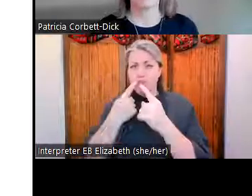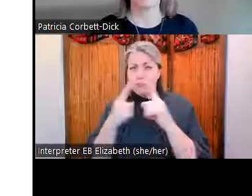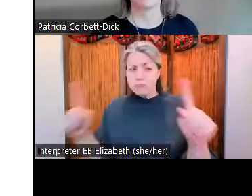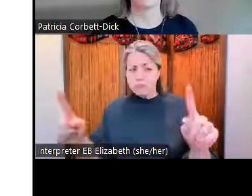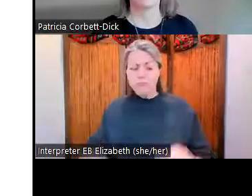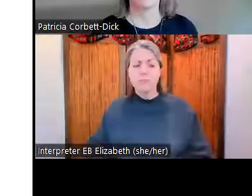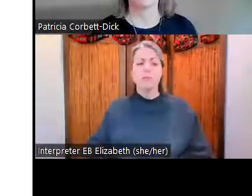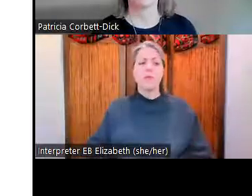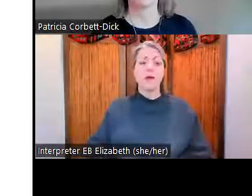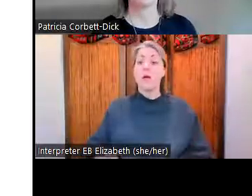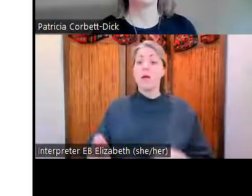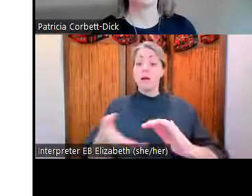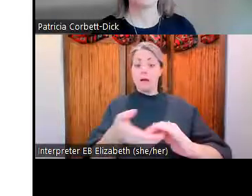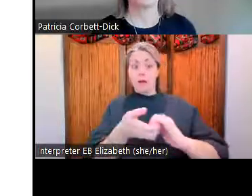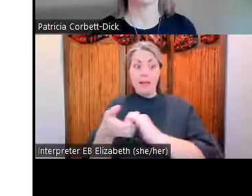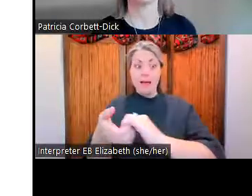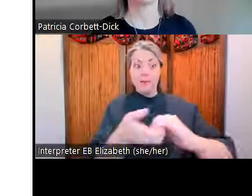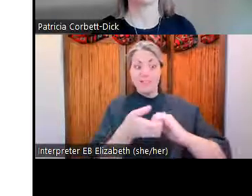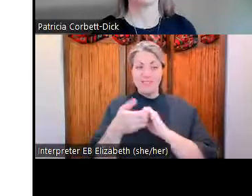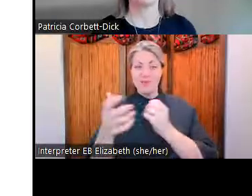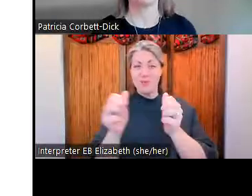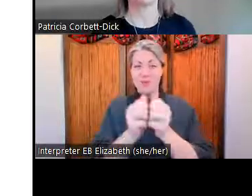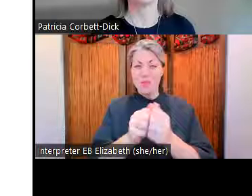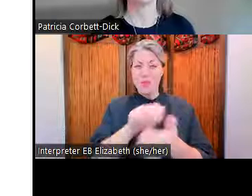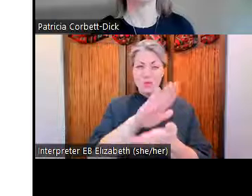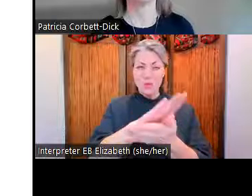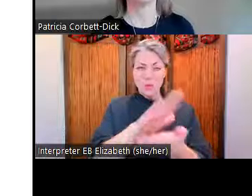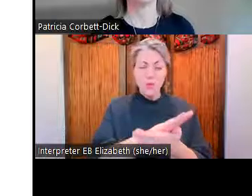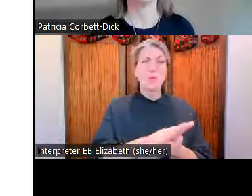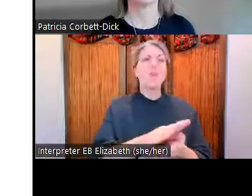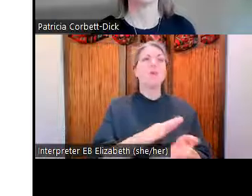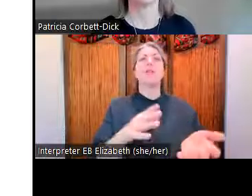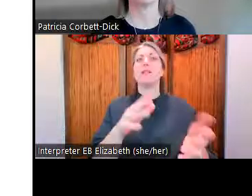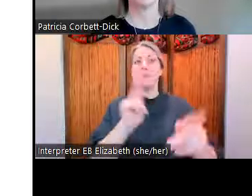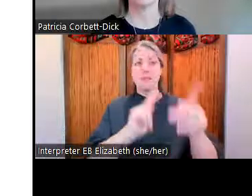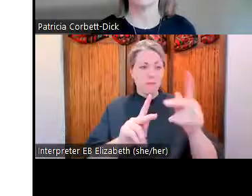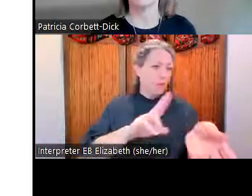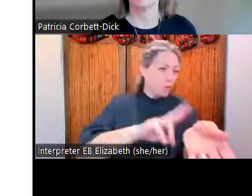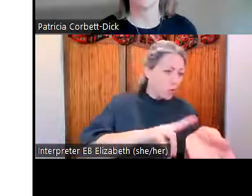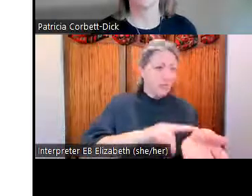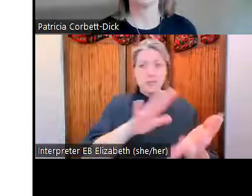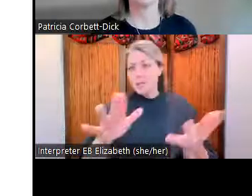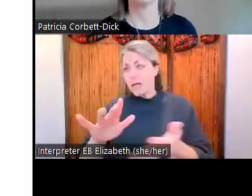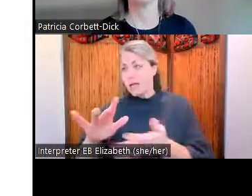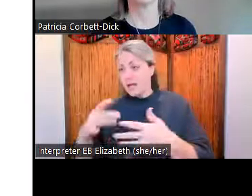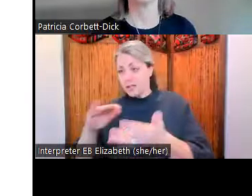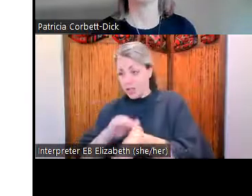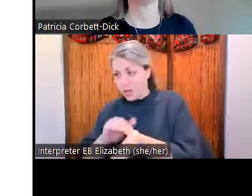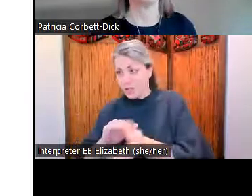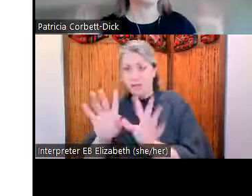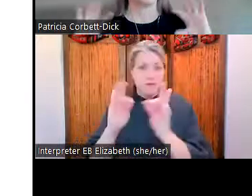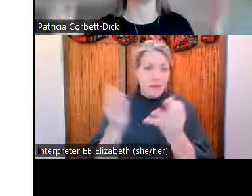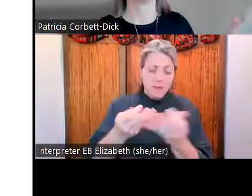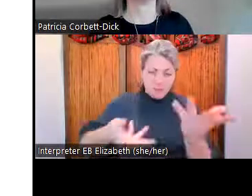Collaboration among our school providers, medical providers, community providers, and families will kind